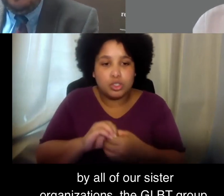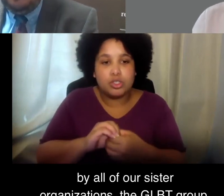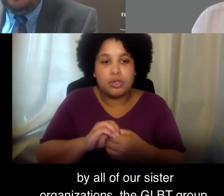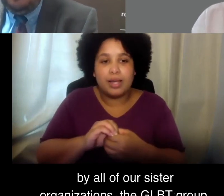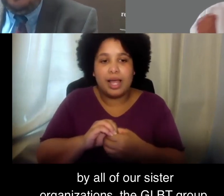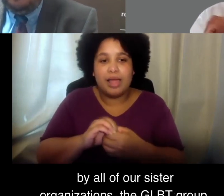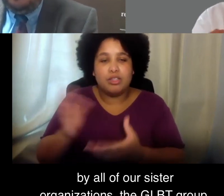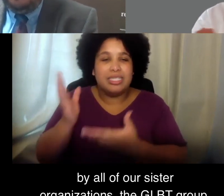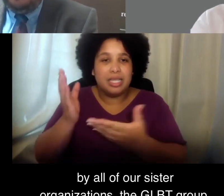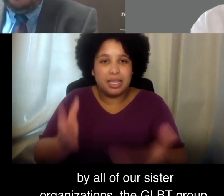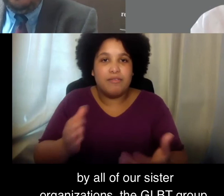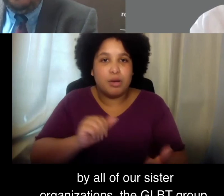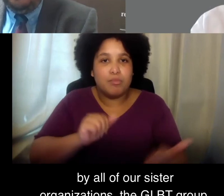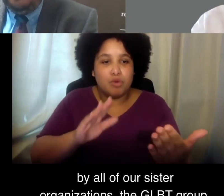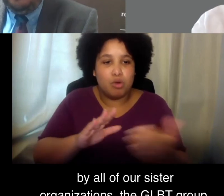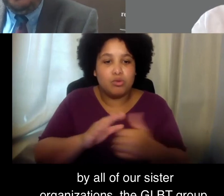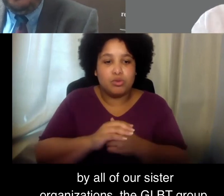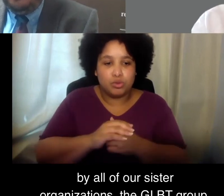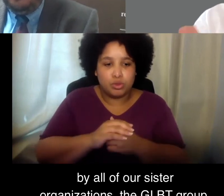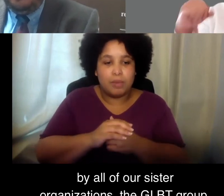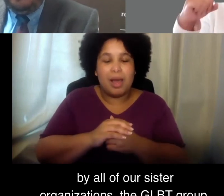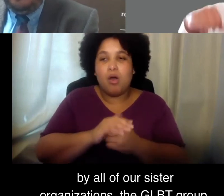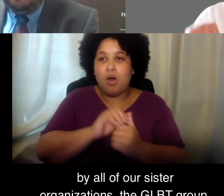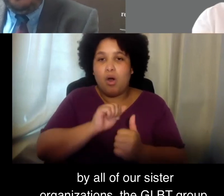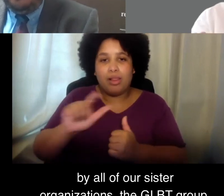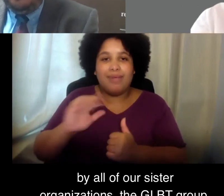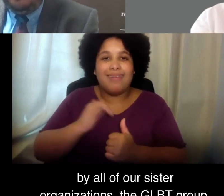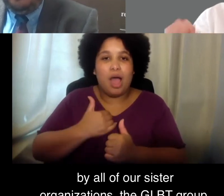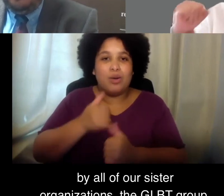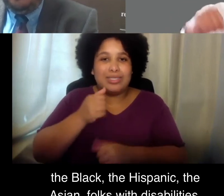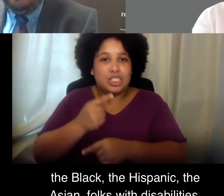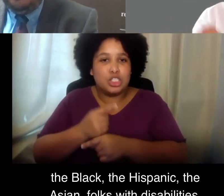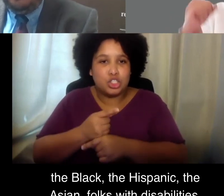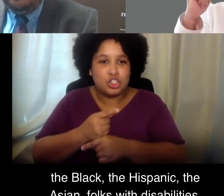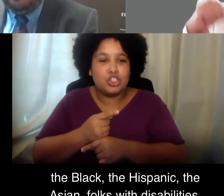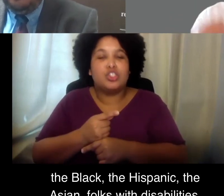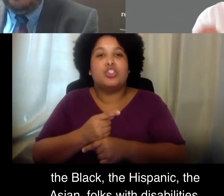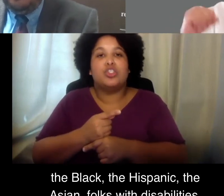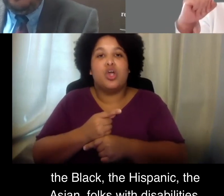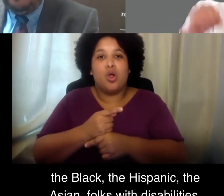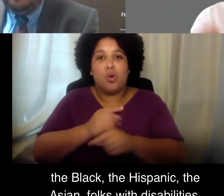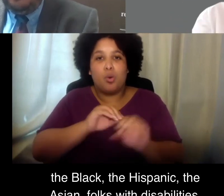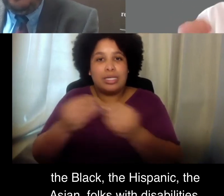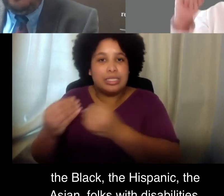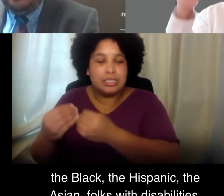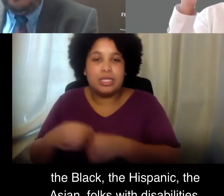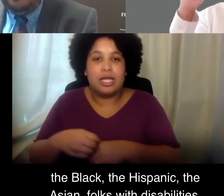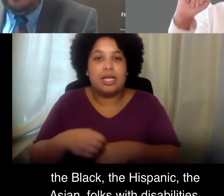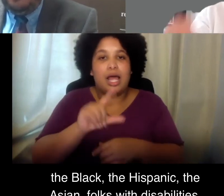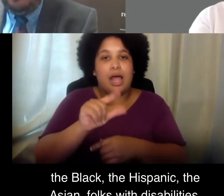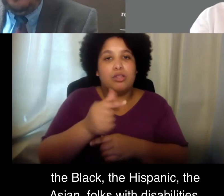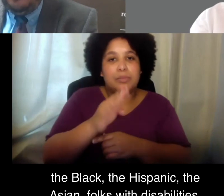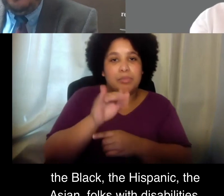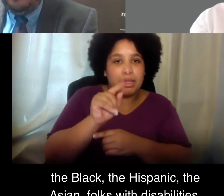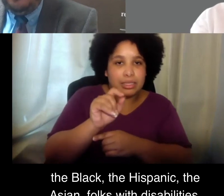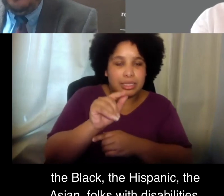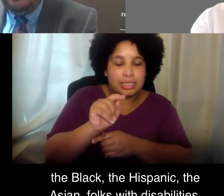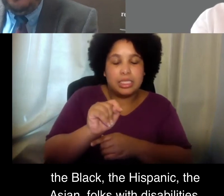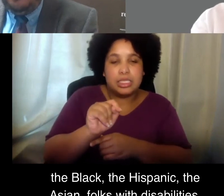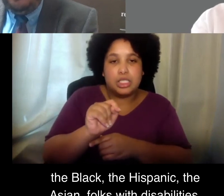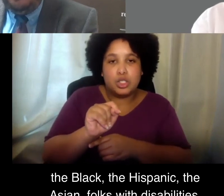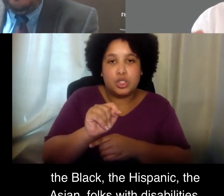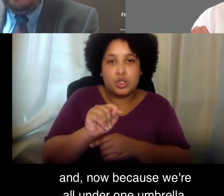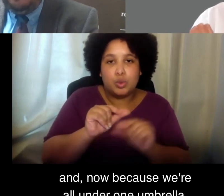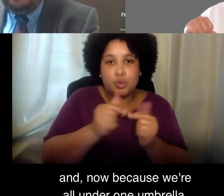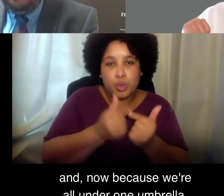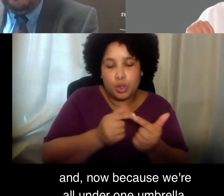approach by all of my sister organizations, the GLBT group, the Black, the Hispanic, the Asian, folks with